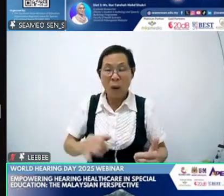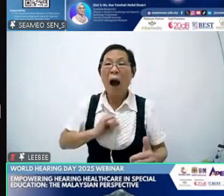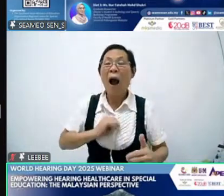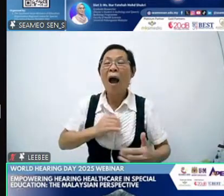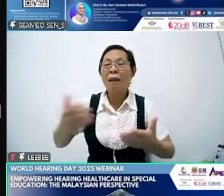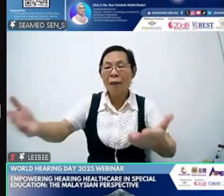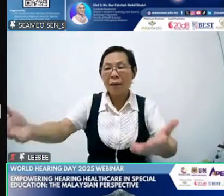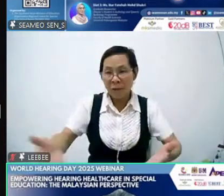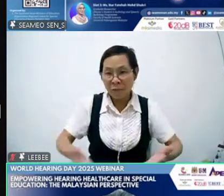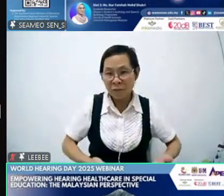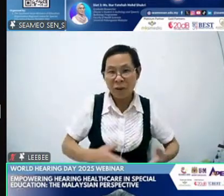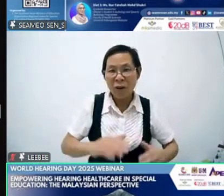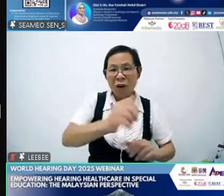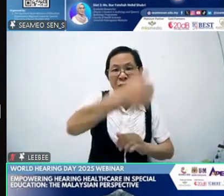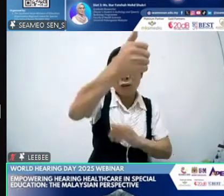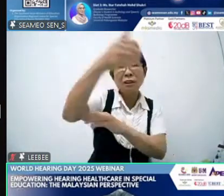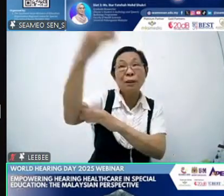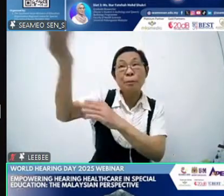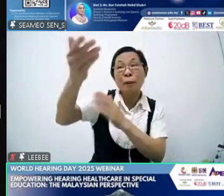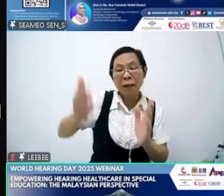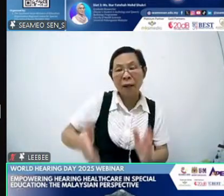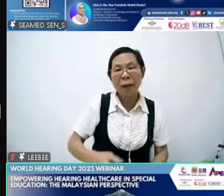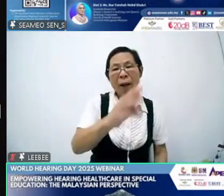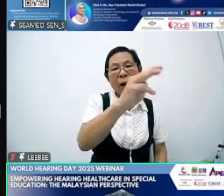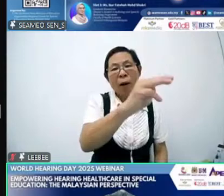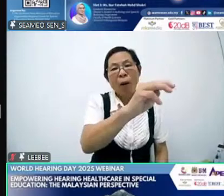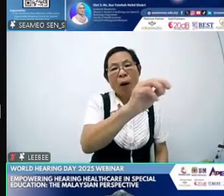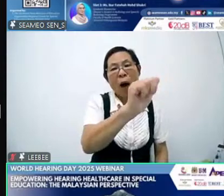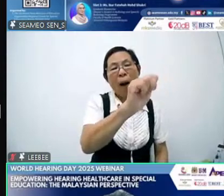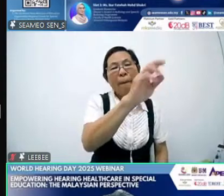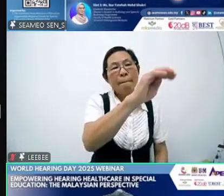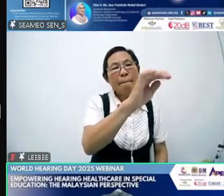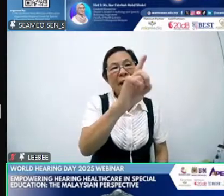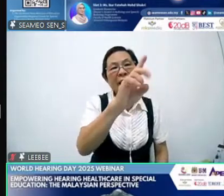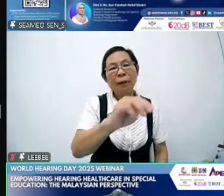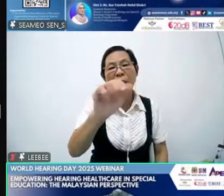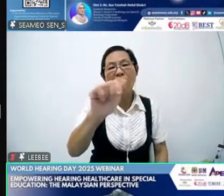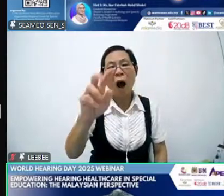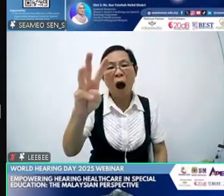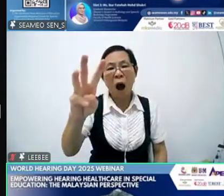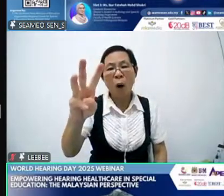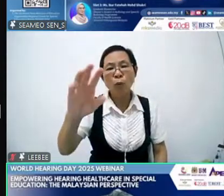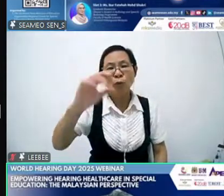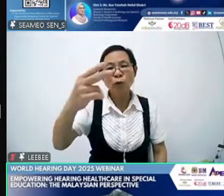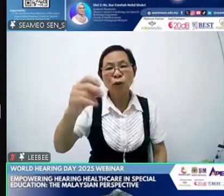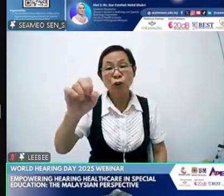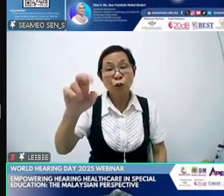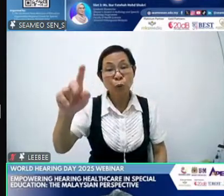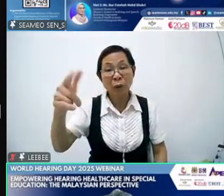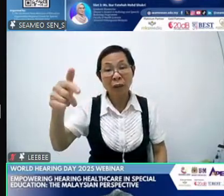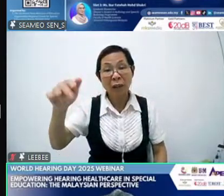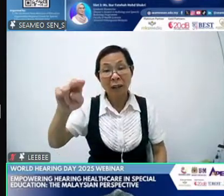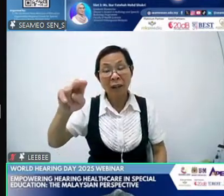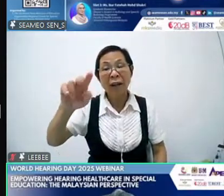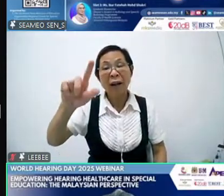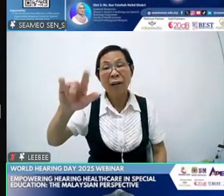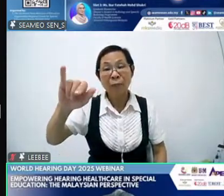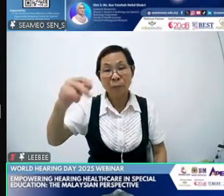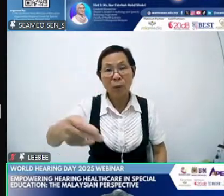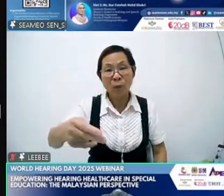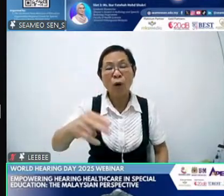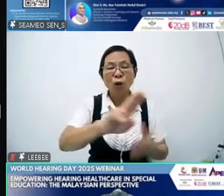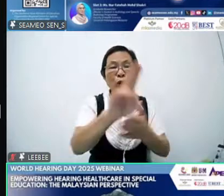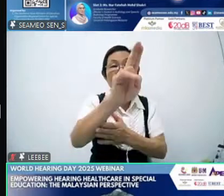invite our first keynote speaker, Madam Cheu Lih, University Lecturer for Audiology Program, School of Health